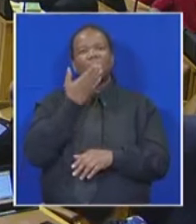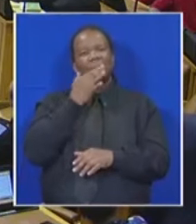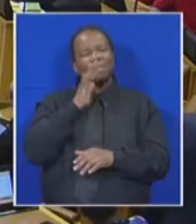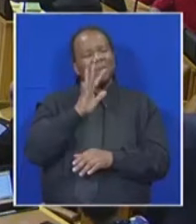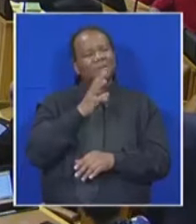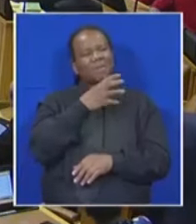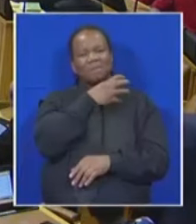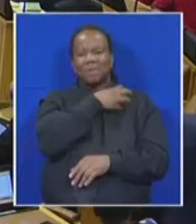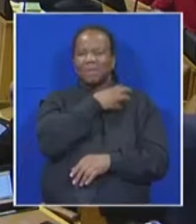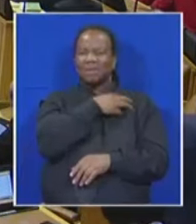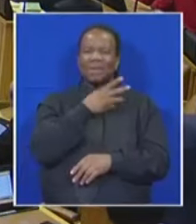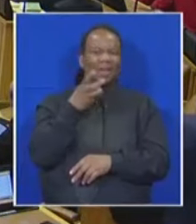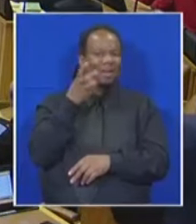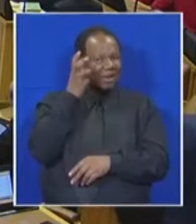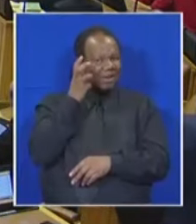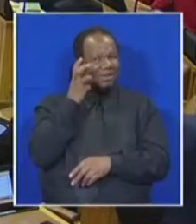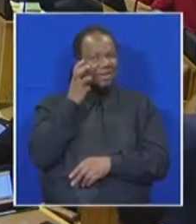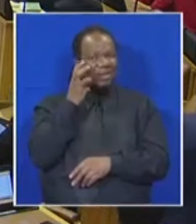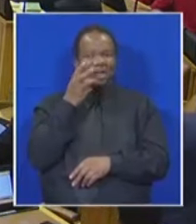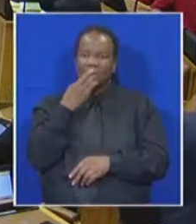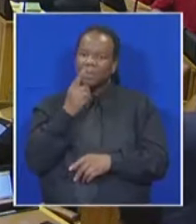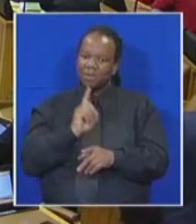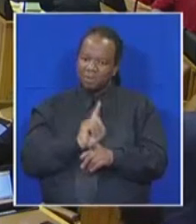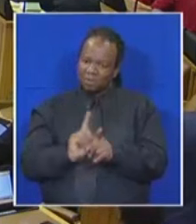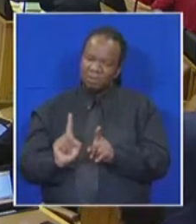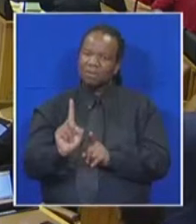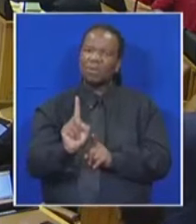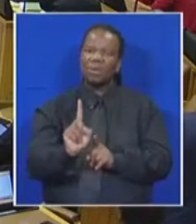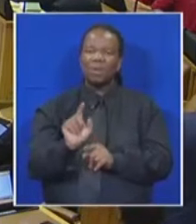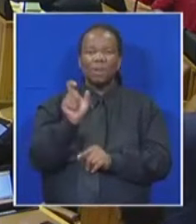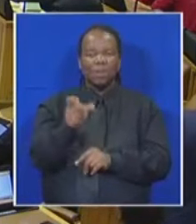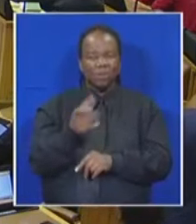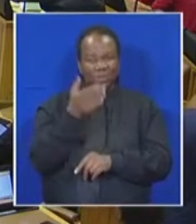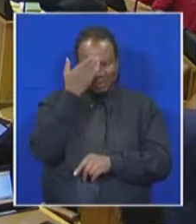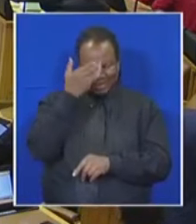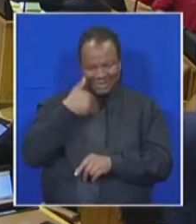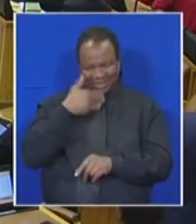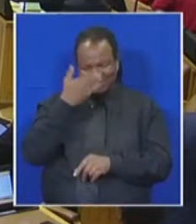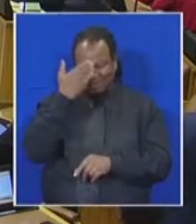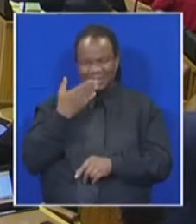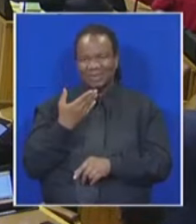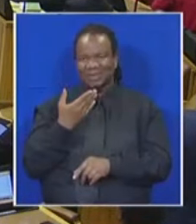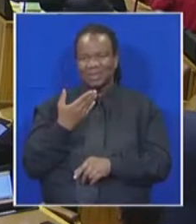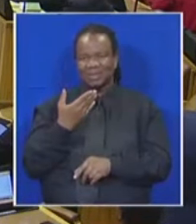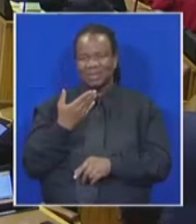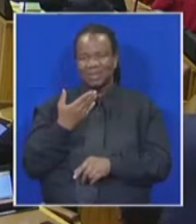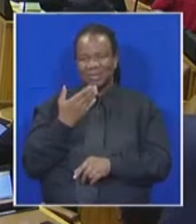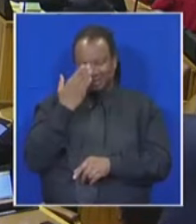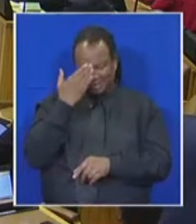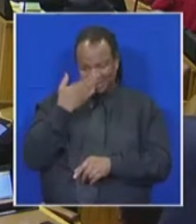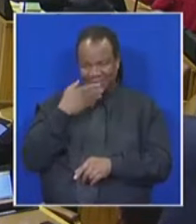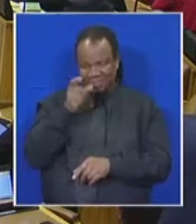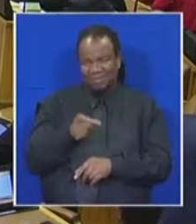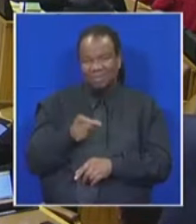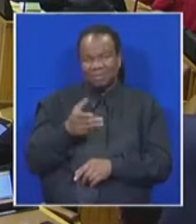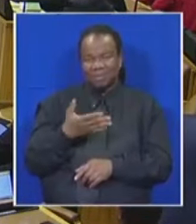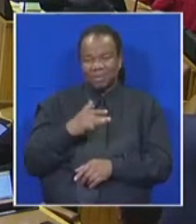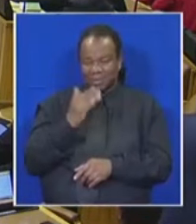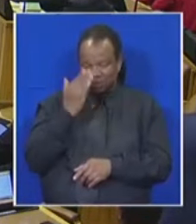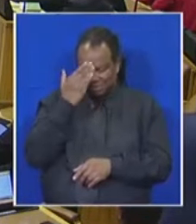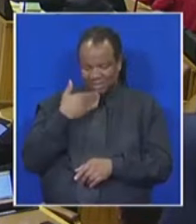Let him come please. back. Honorable Member. Uyagula. Honorable Uyagula. Honorable Makaula.